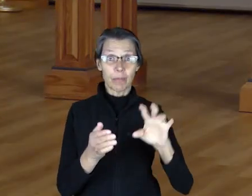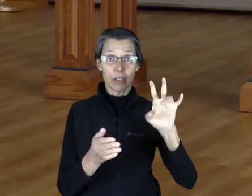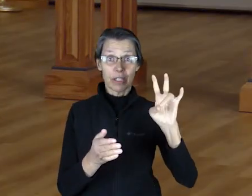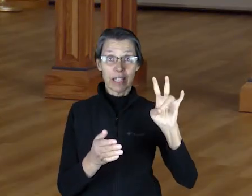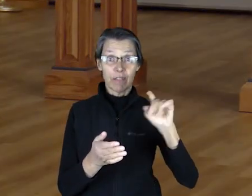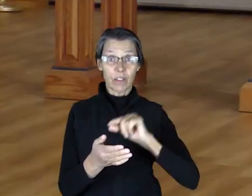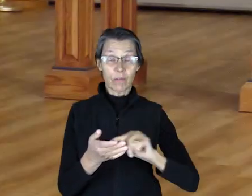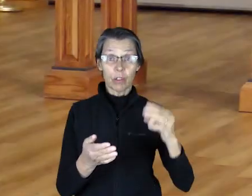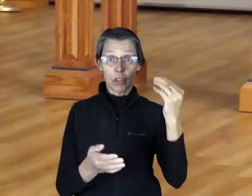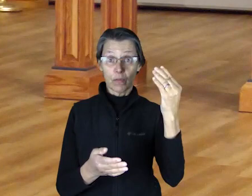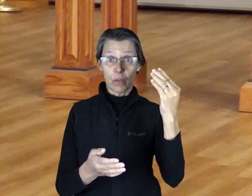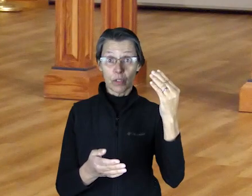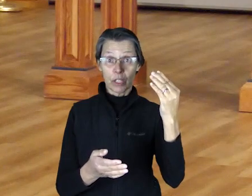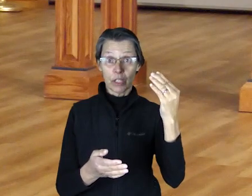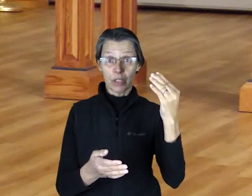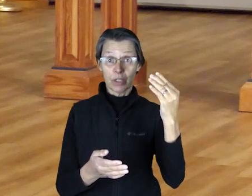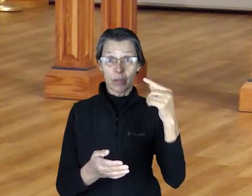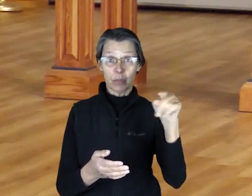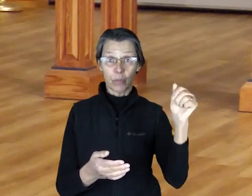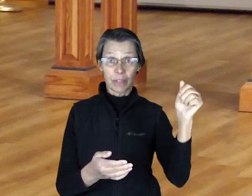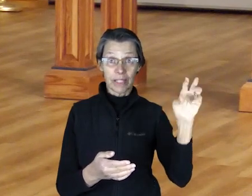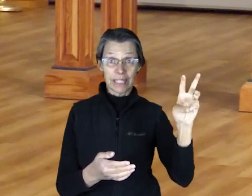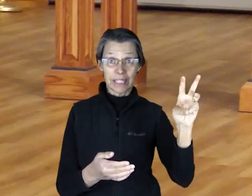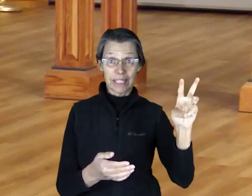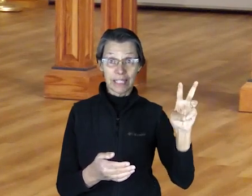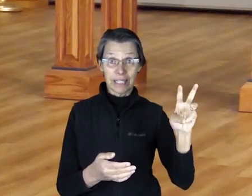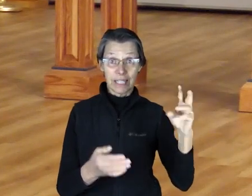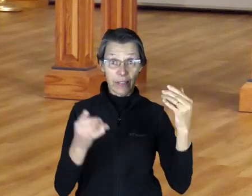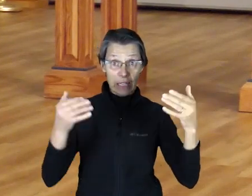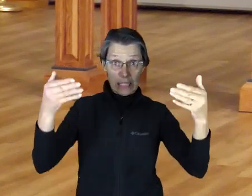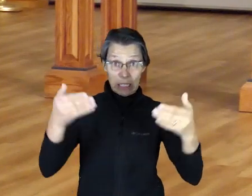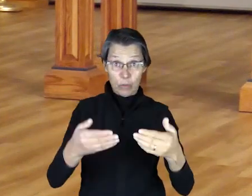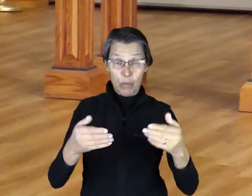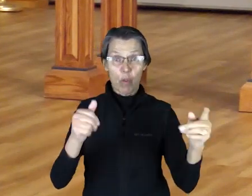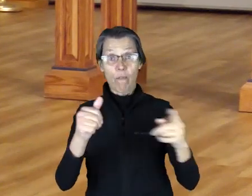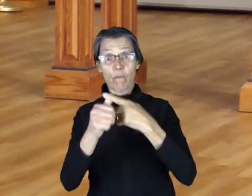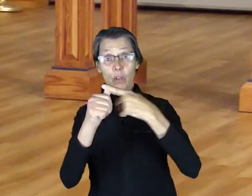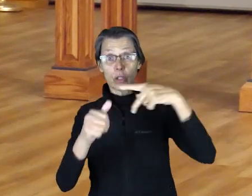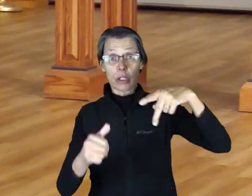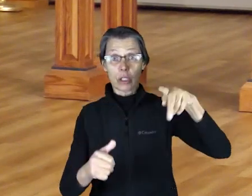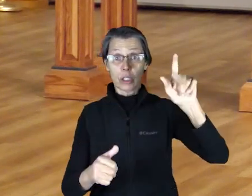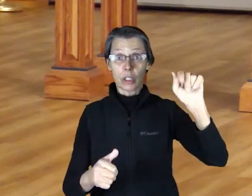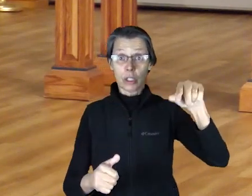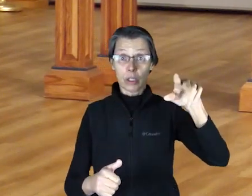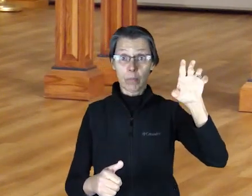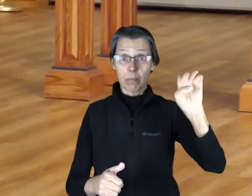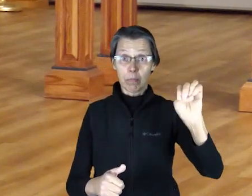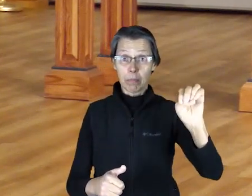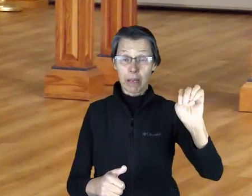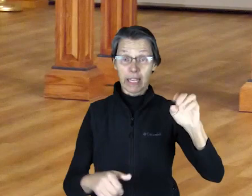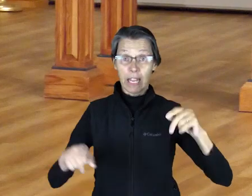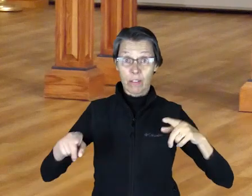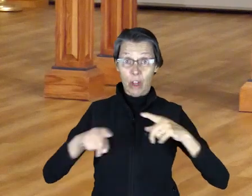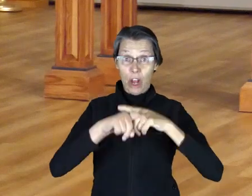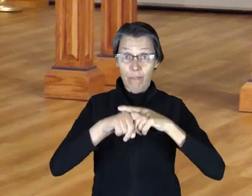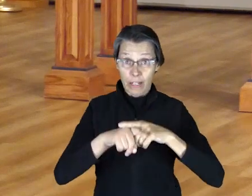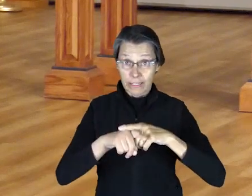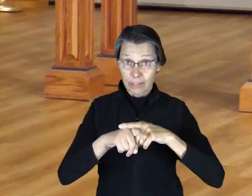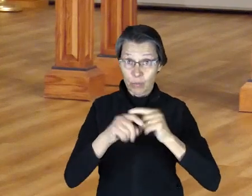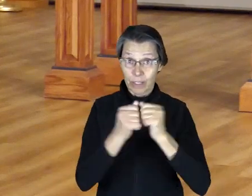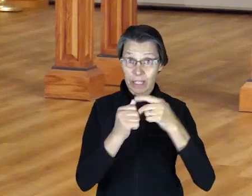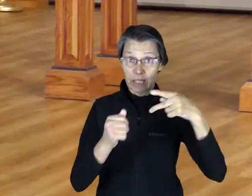6. And this is the introduction of the first plague in the conflict between the Lord and Pharaoh.